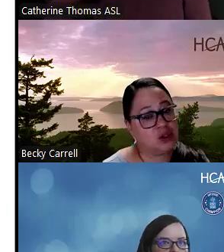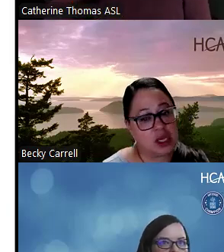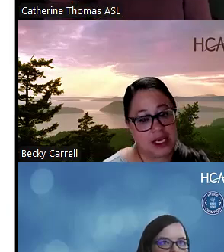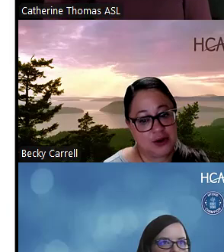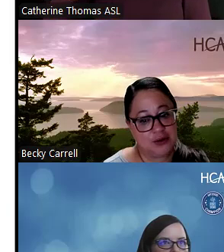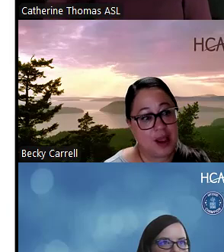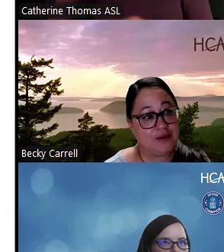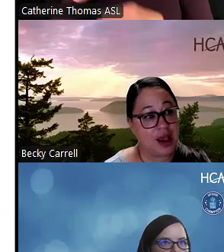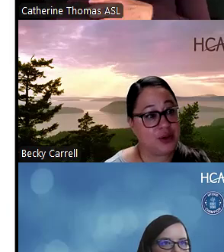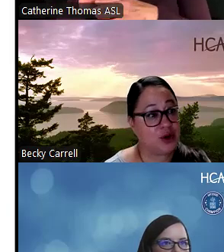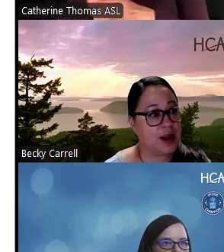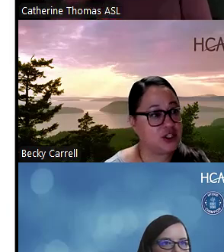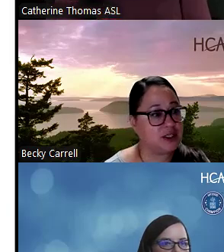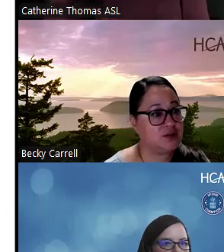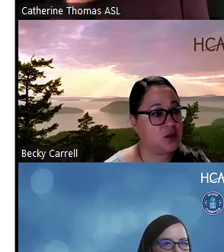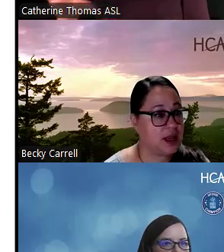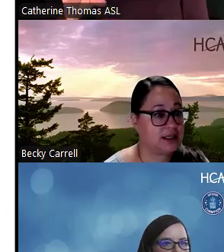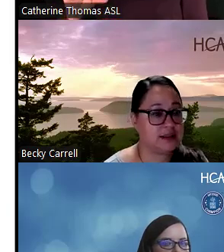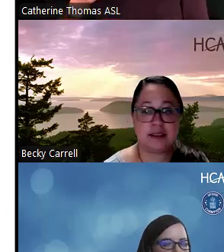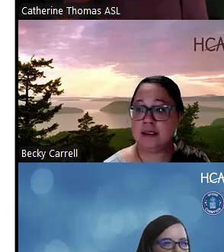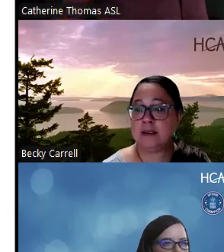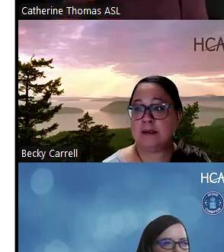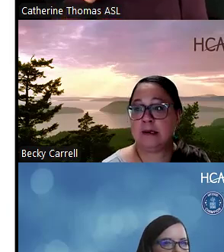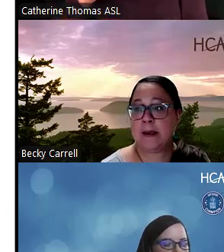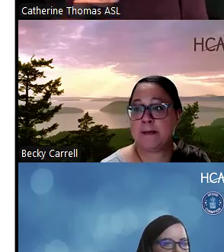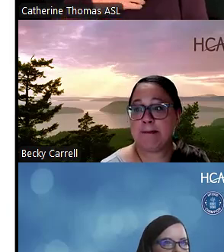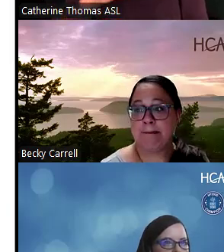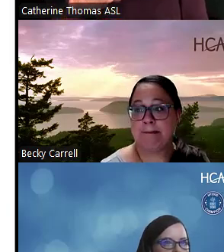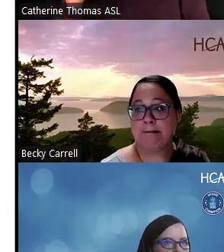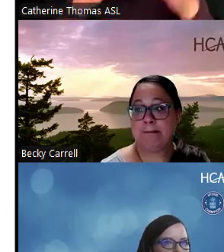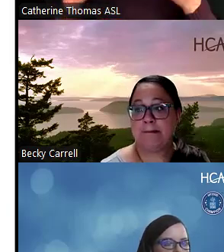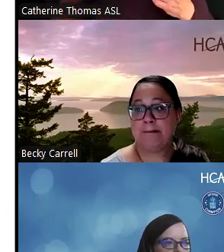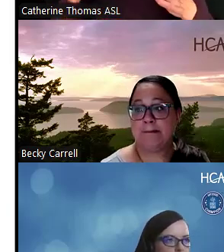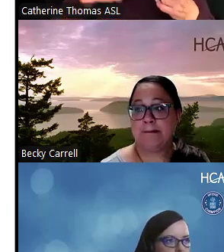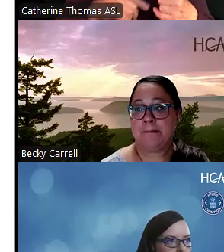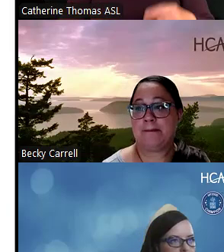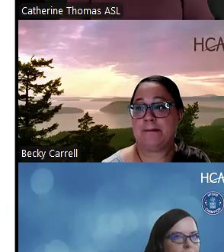But we'll hold on here if you have other questions for us.